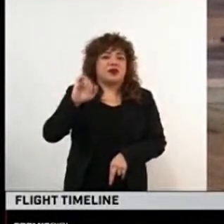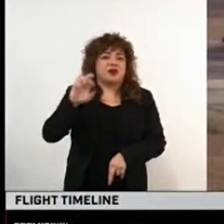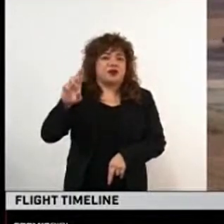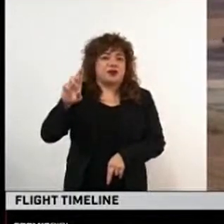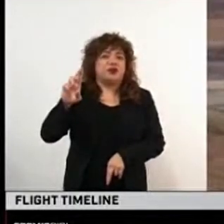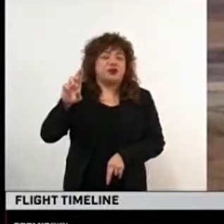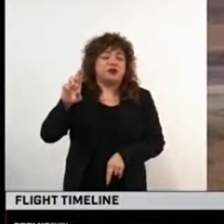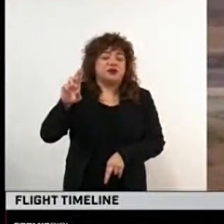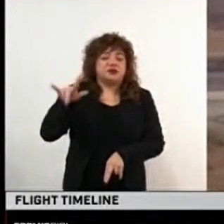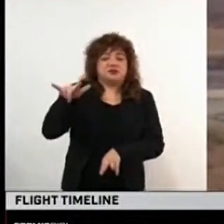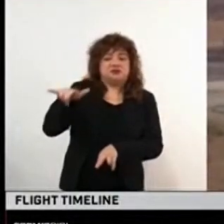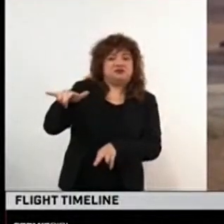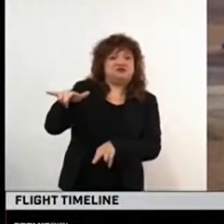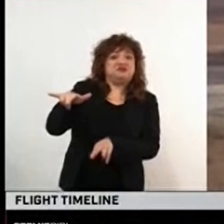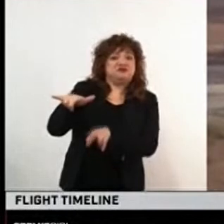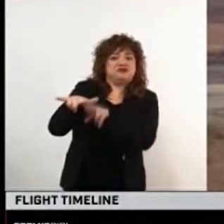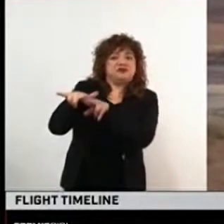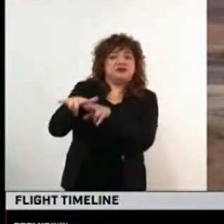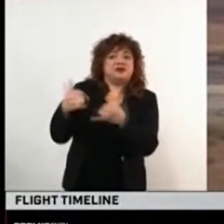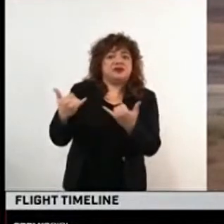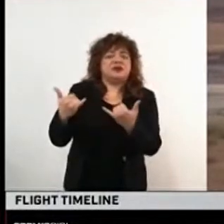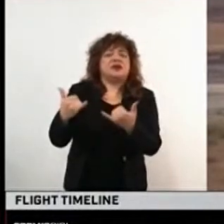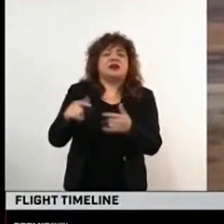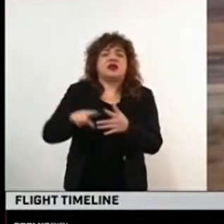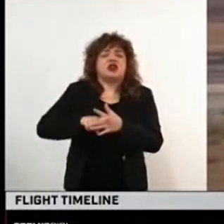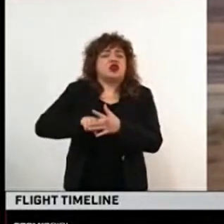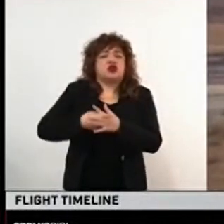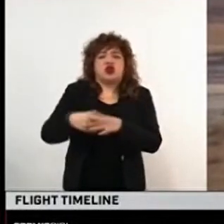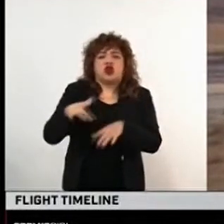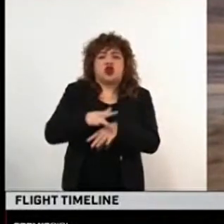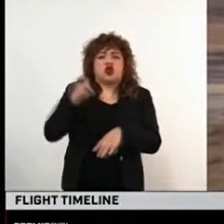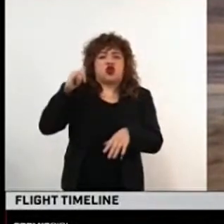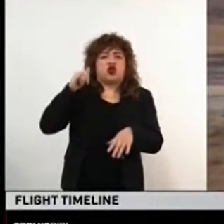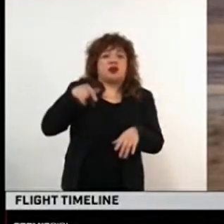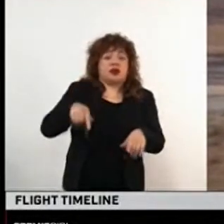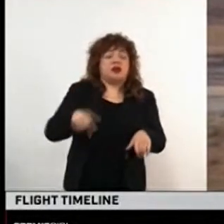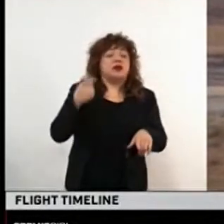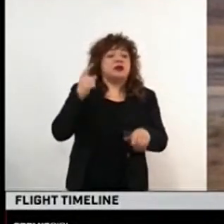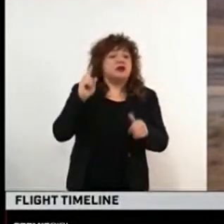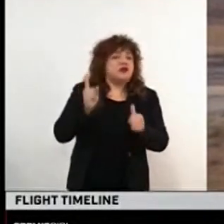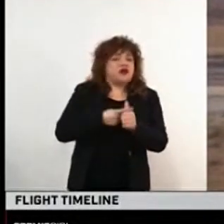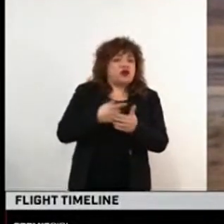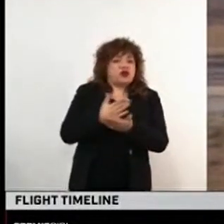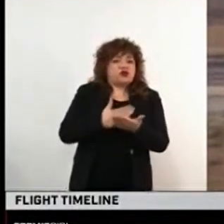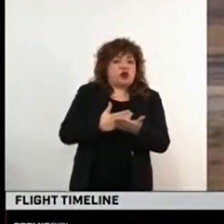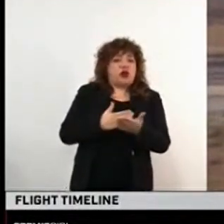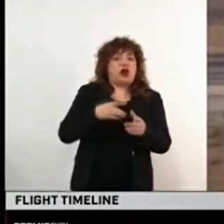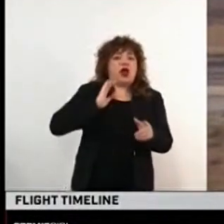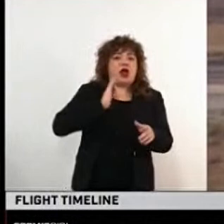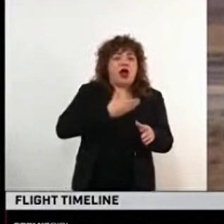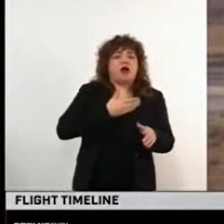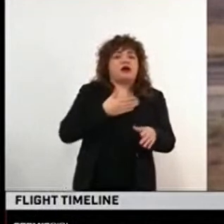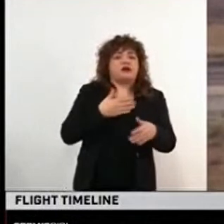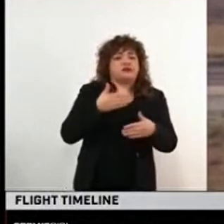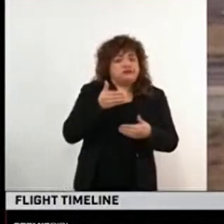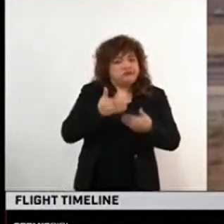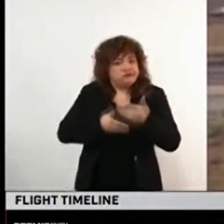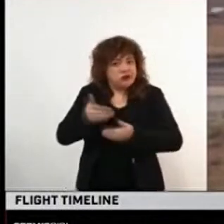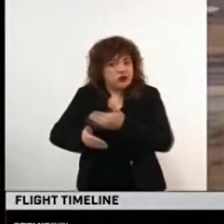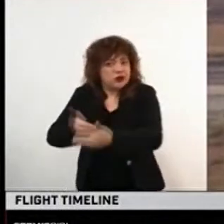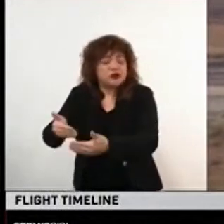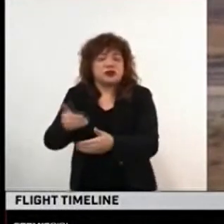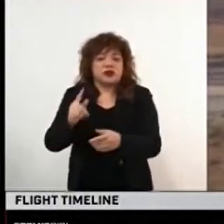from one of the early stages of air launch, which is the takeoff of the aircraft from the runway. to begin our transit time of about an hour